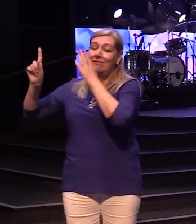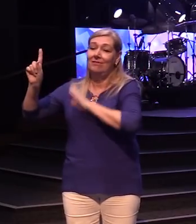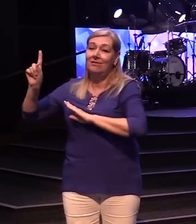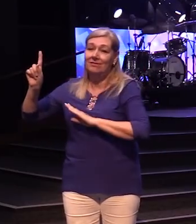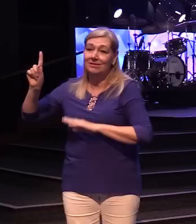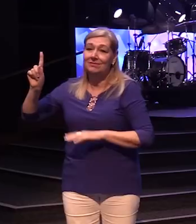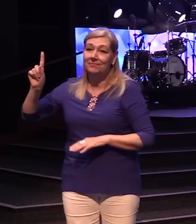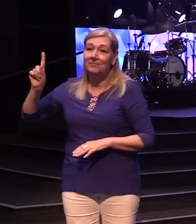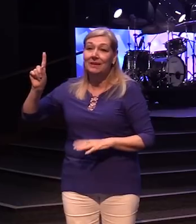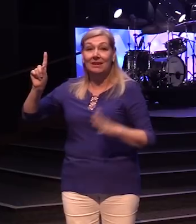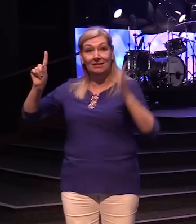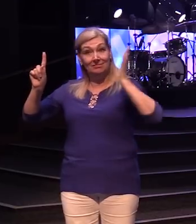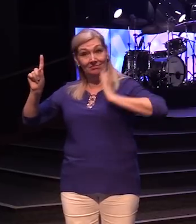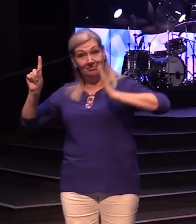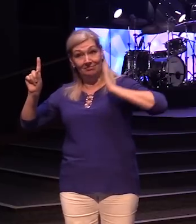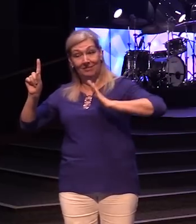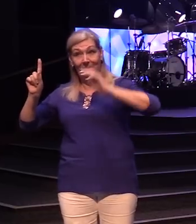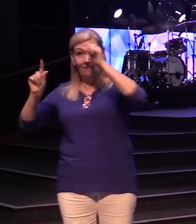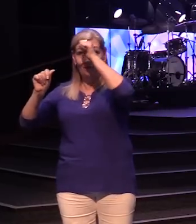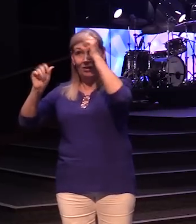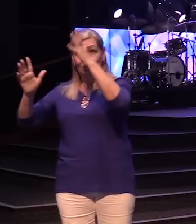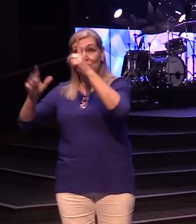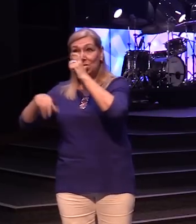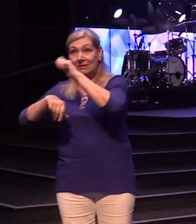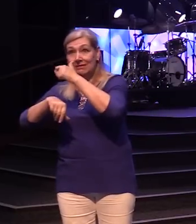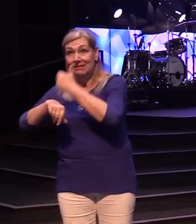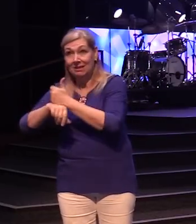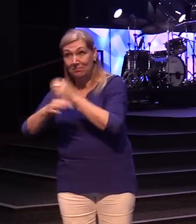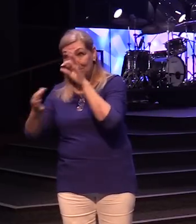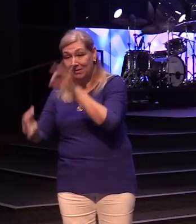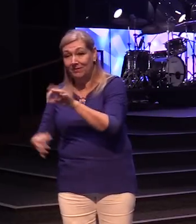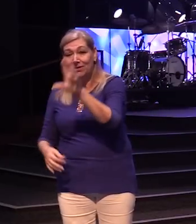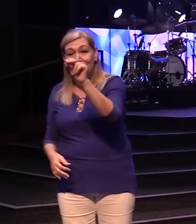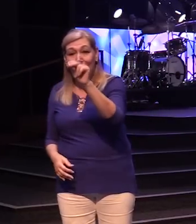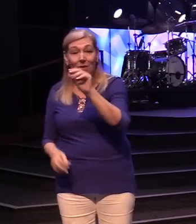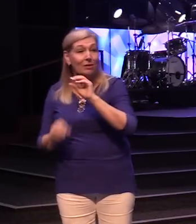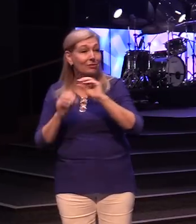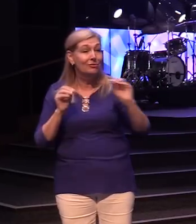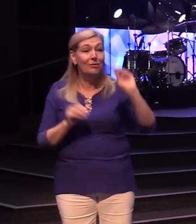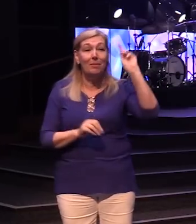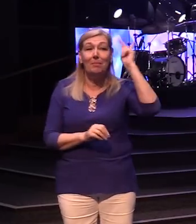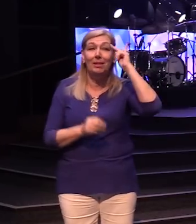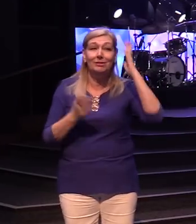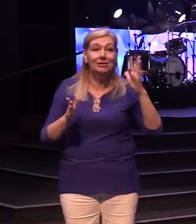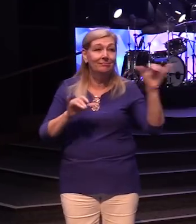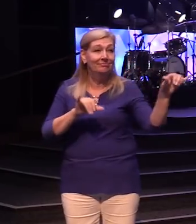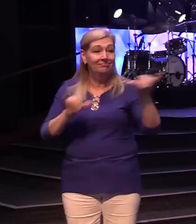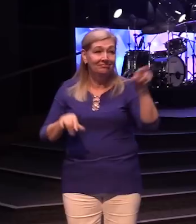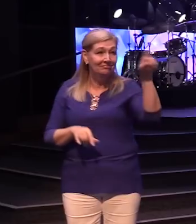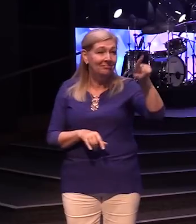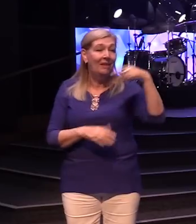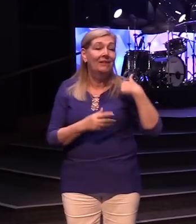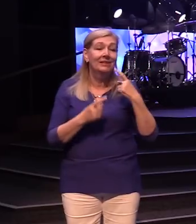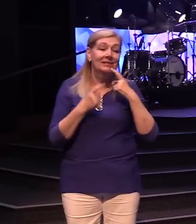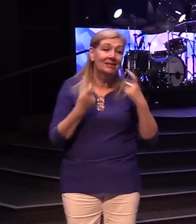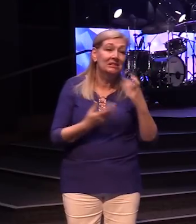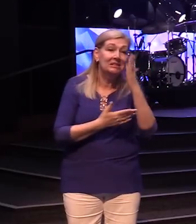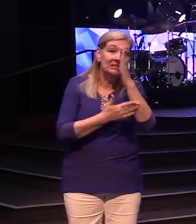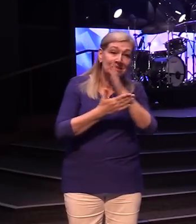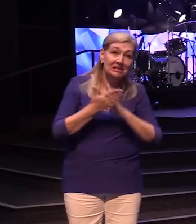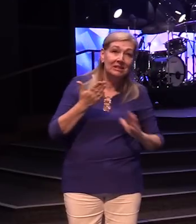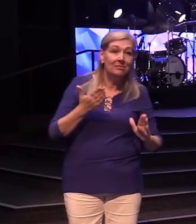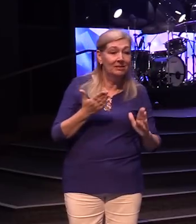Our founding fathers were not perfect, and no politician today is perfect. Some are